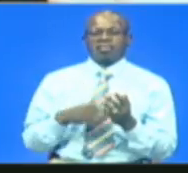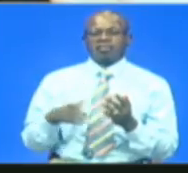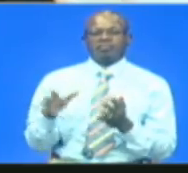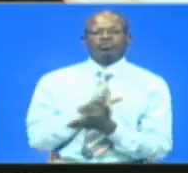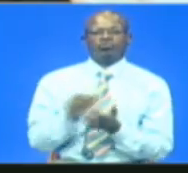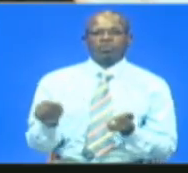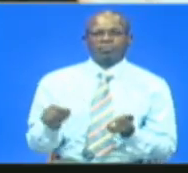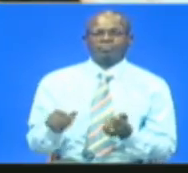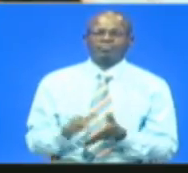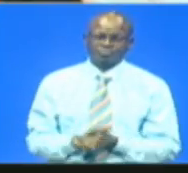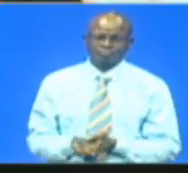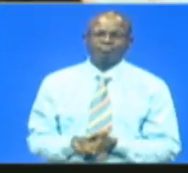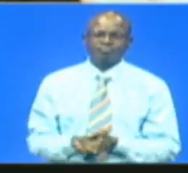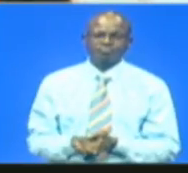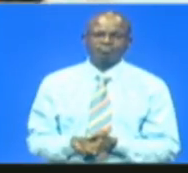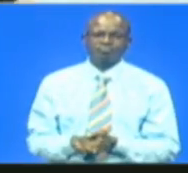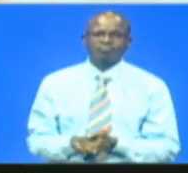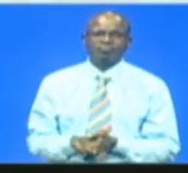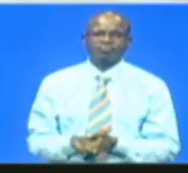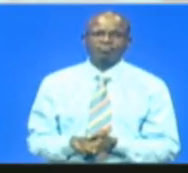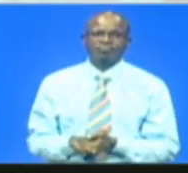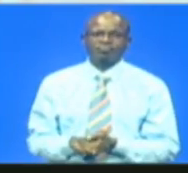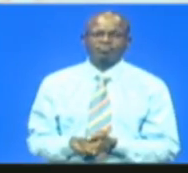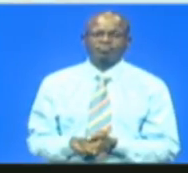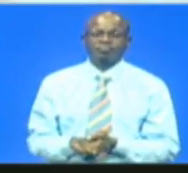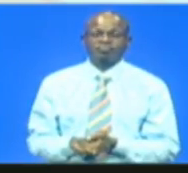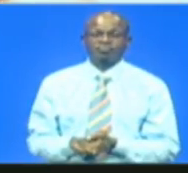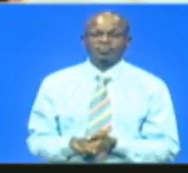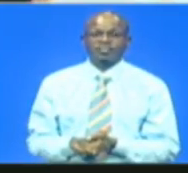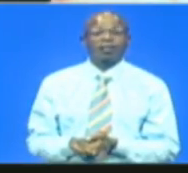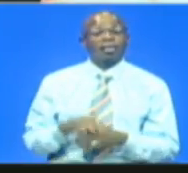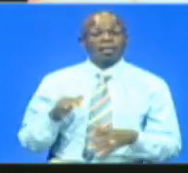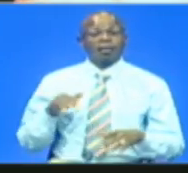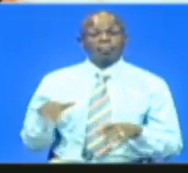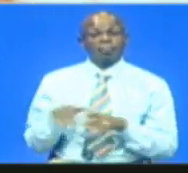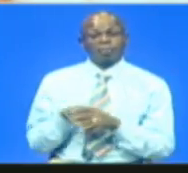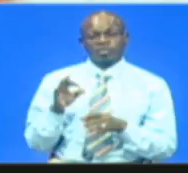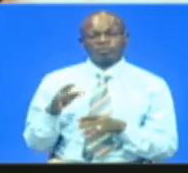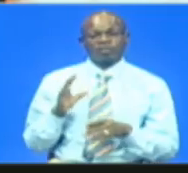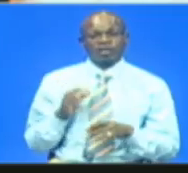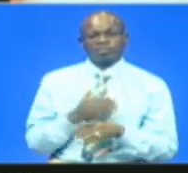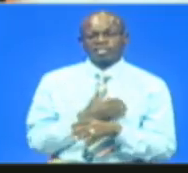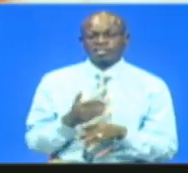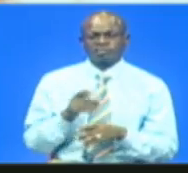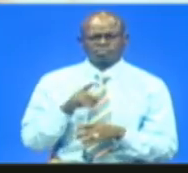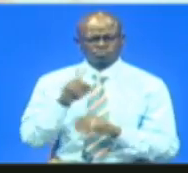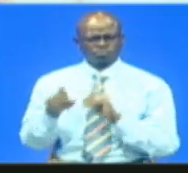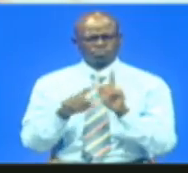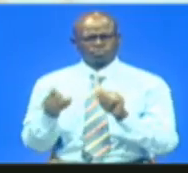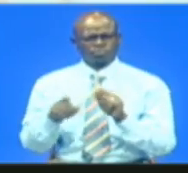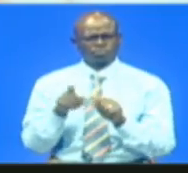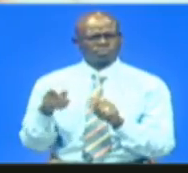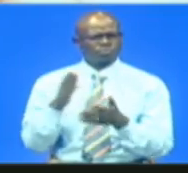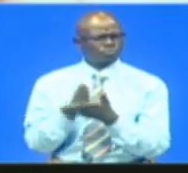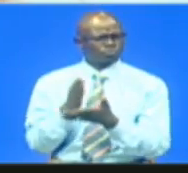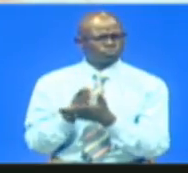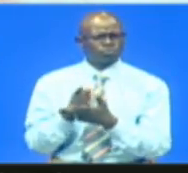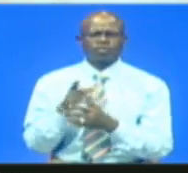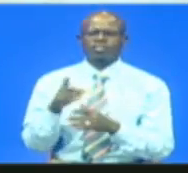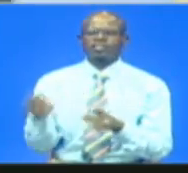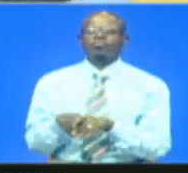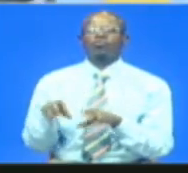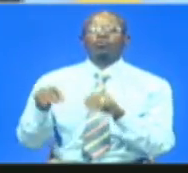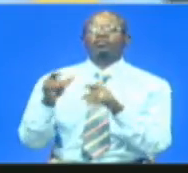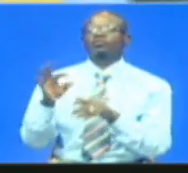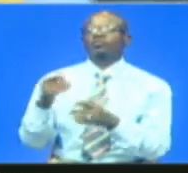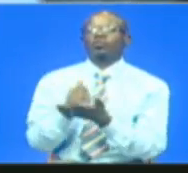62 CJ without justification failed to provide. Besides that, members of the committee questioned the credibility and quality of the auditor's